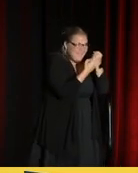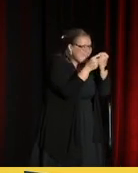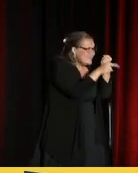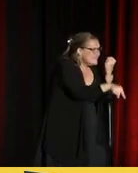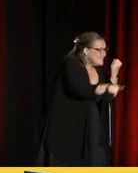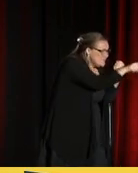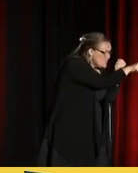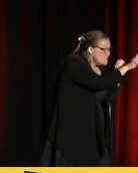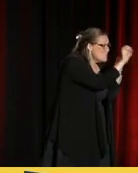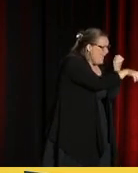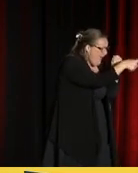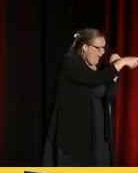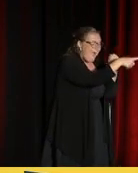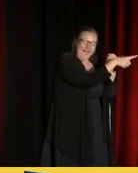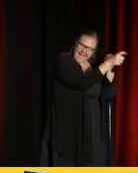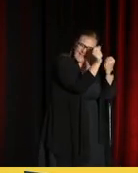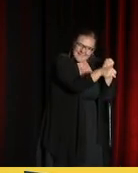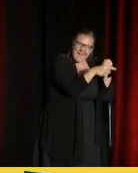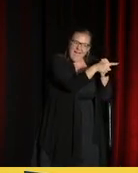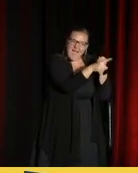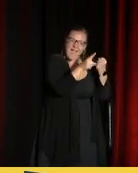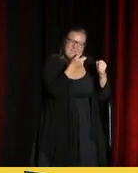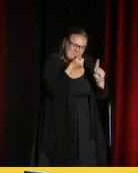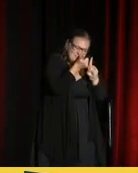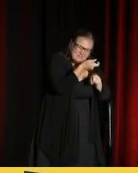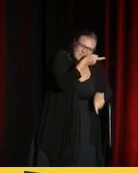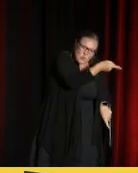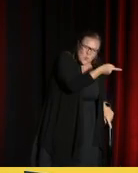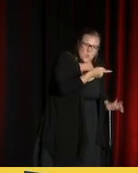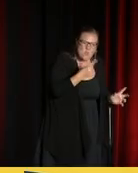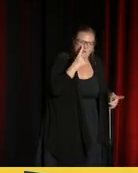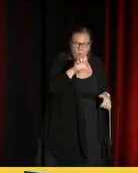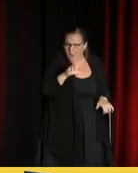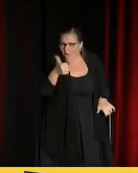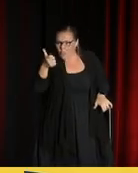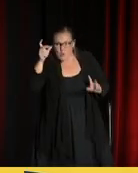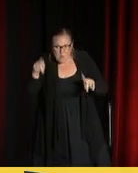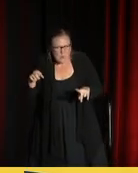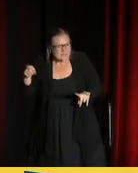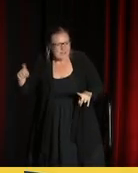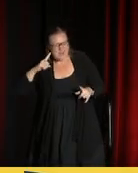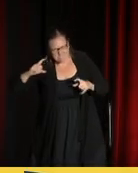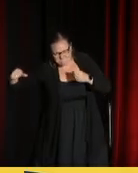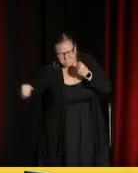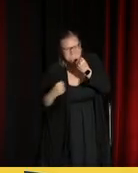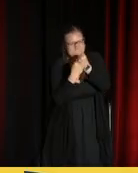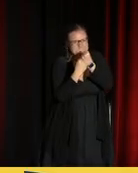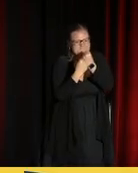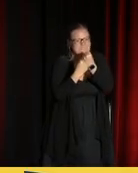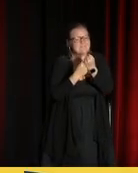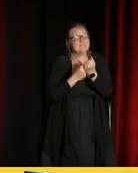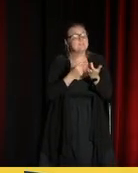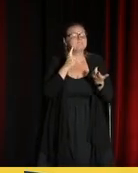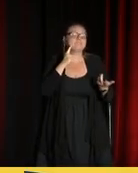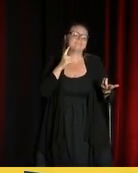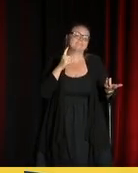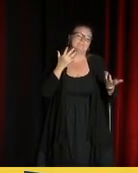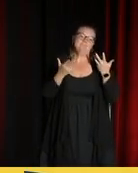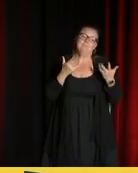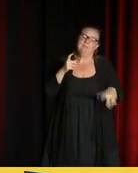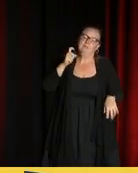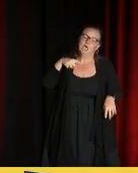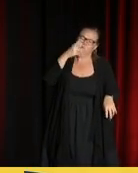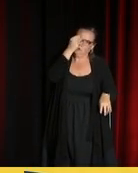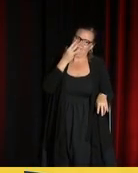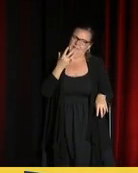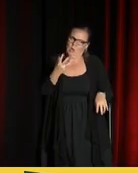you guys, yes? You are that for somebody. I guess at some point I should probably